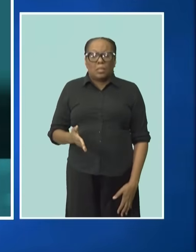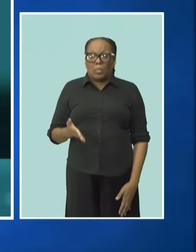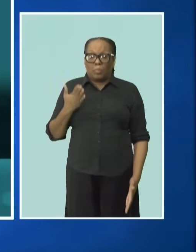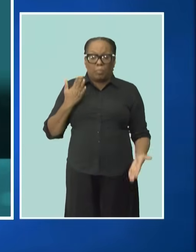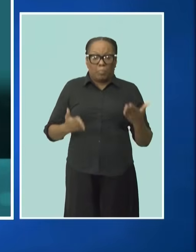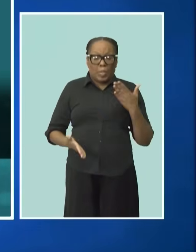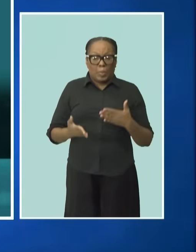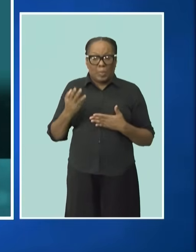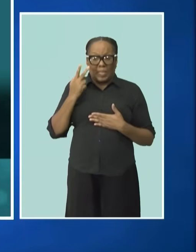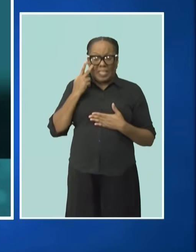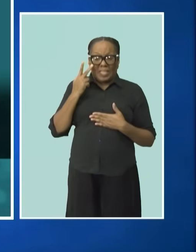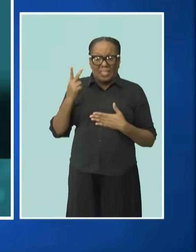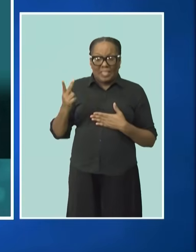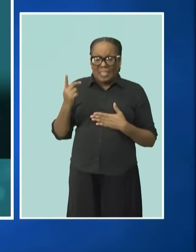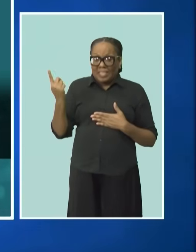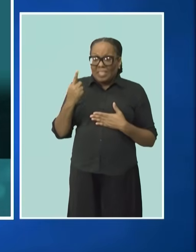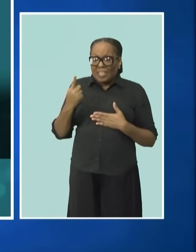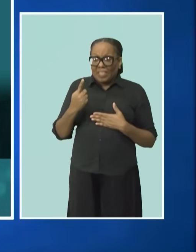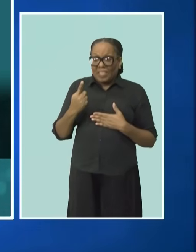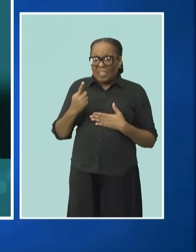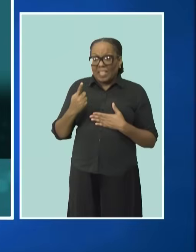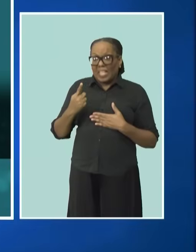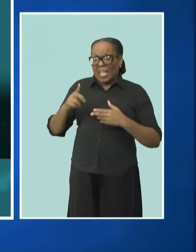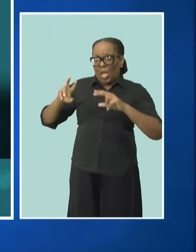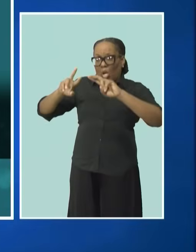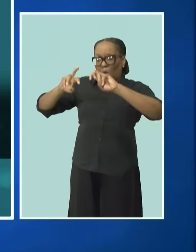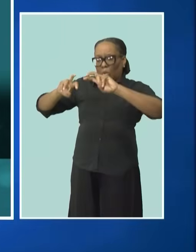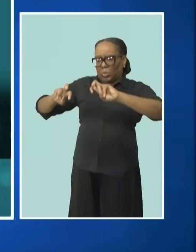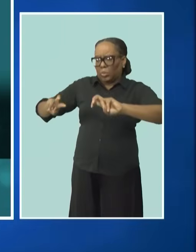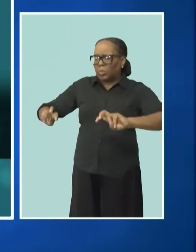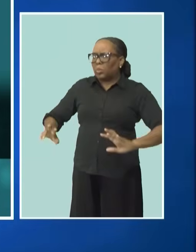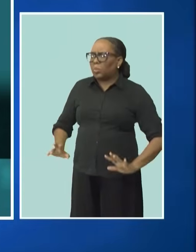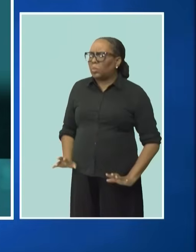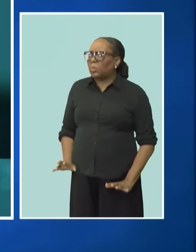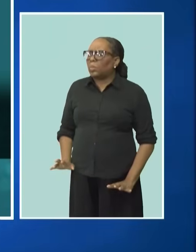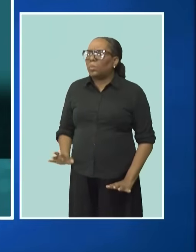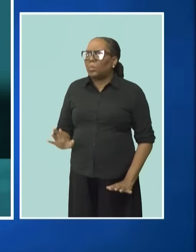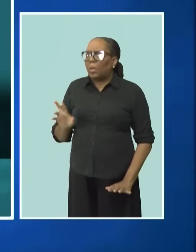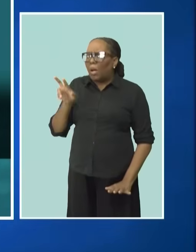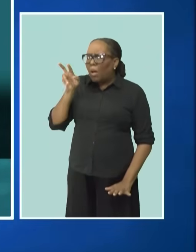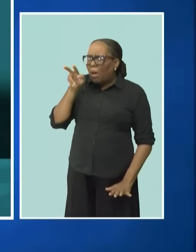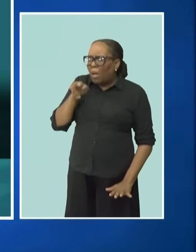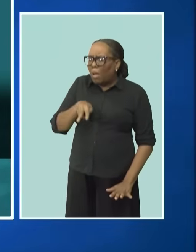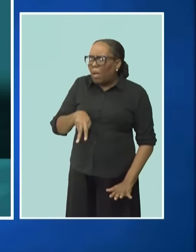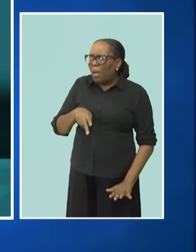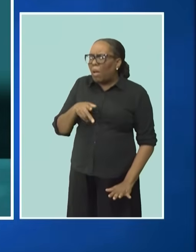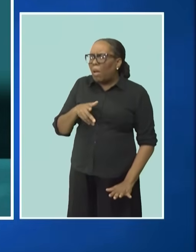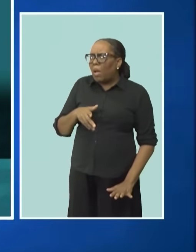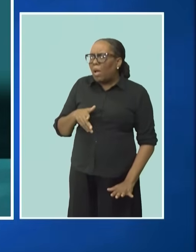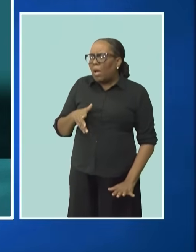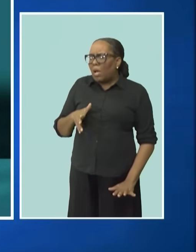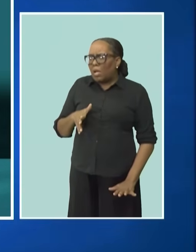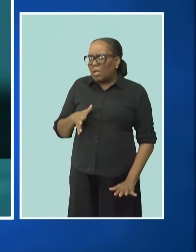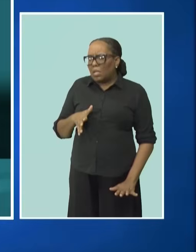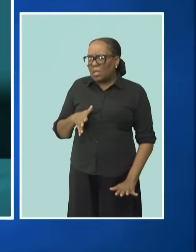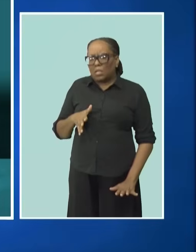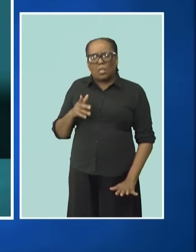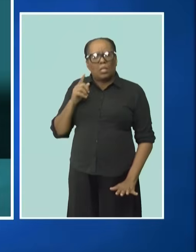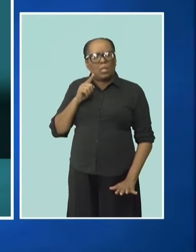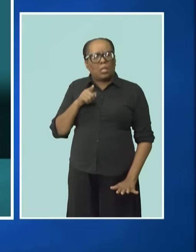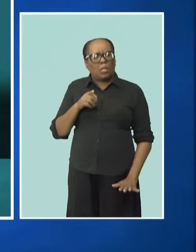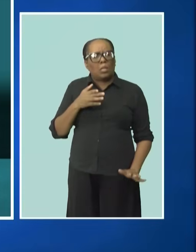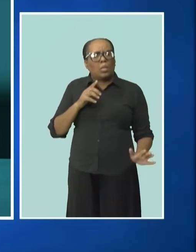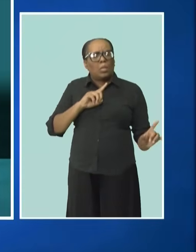seeing on a scanner that they're looking for and is taking out in the broken down parts and taking to your friendly